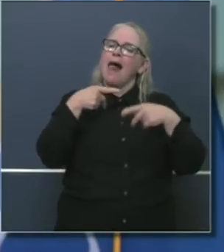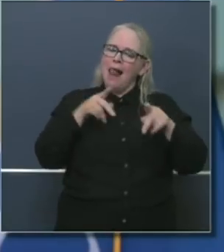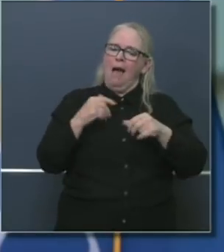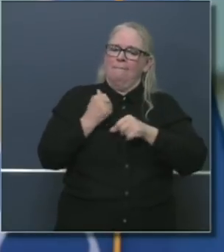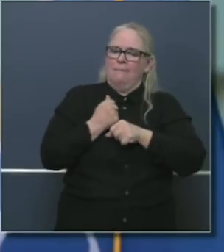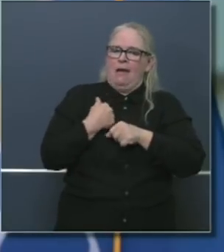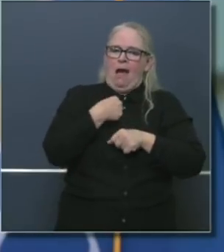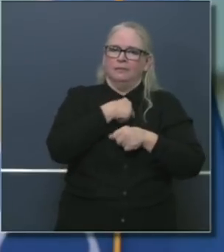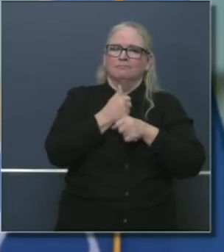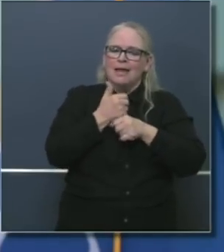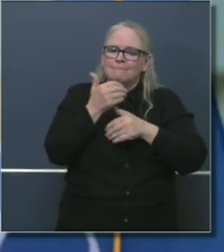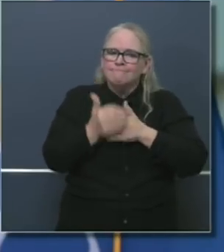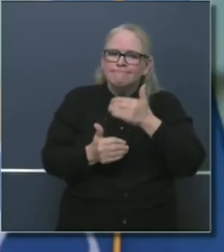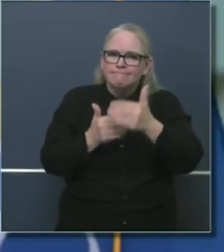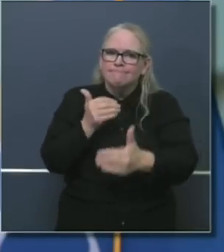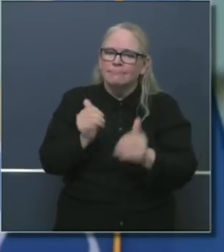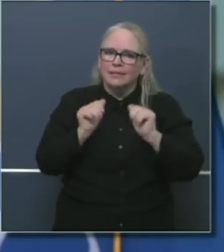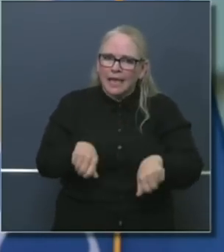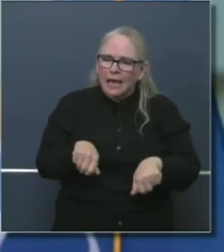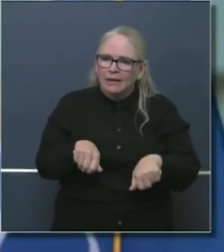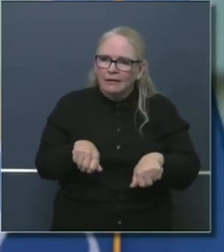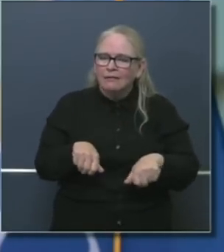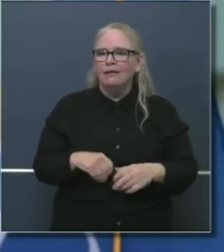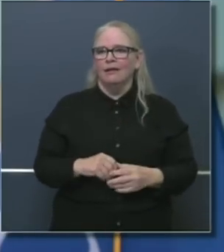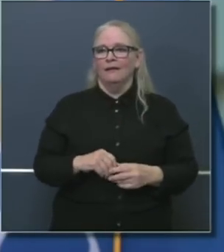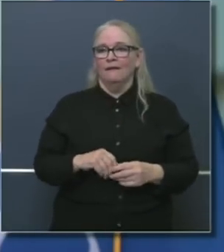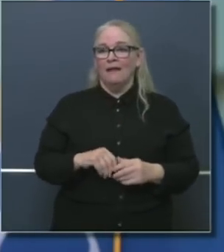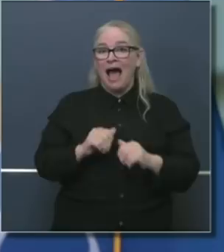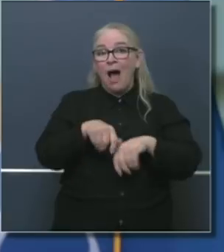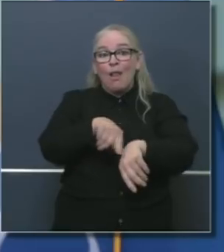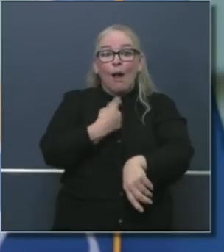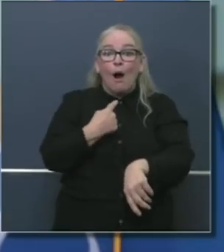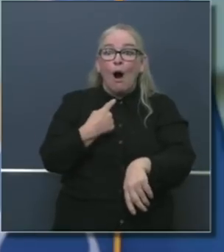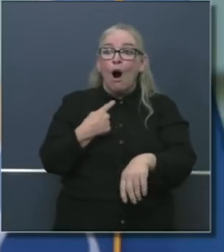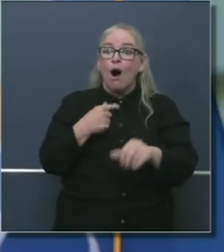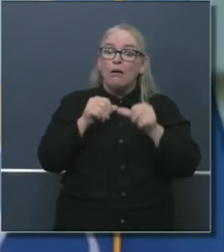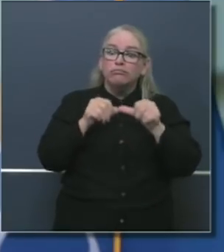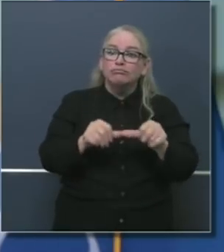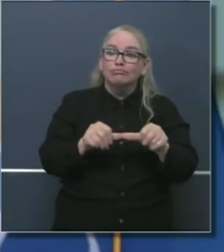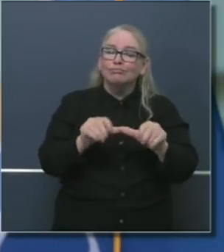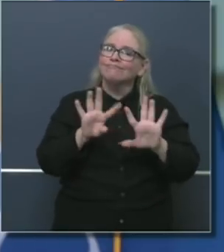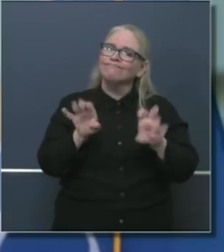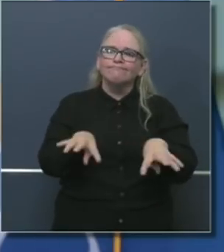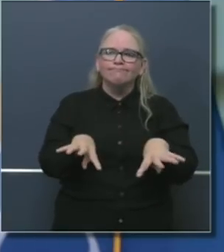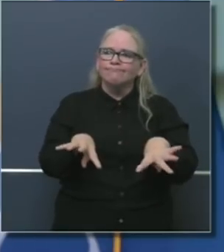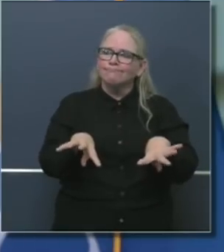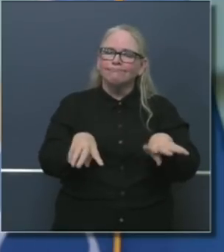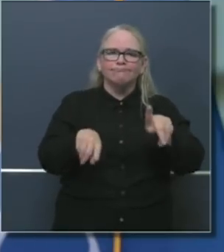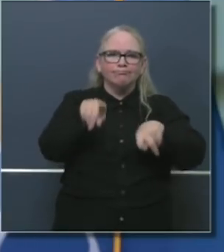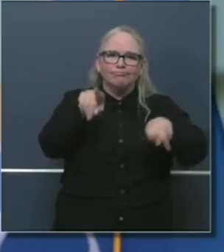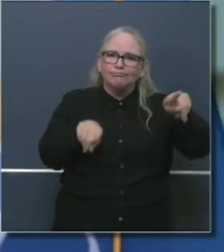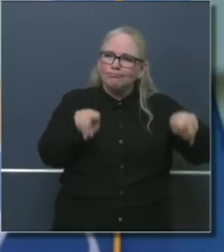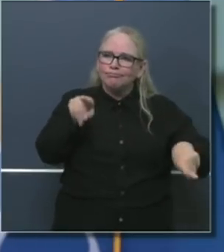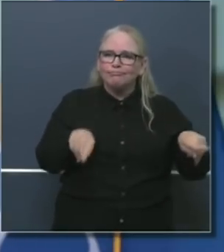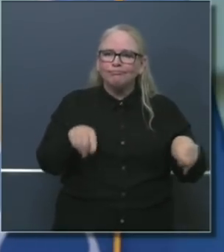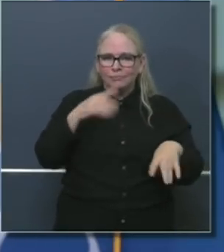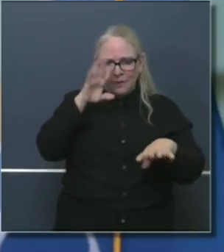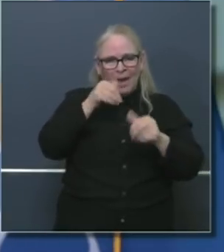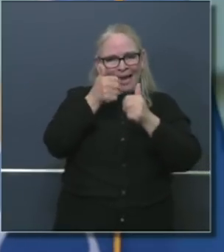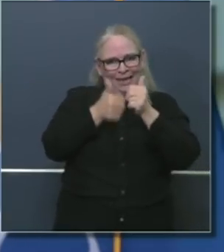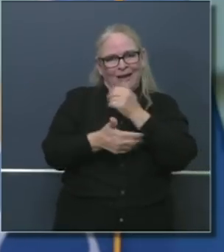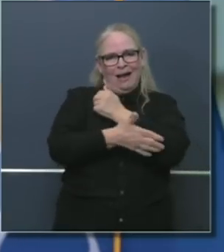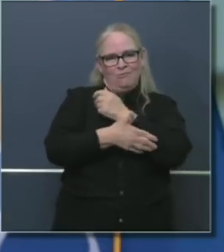Frequency, duration are very different within these sectors. So again, we're moving away now from essential